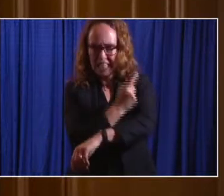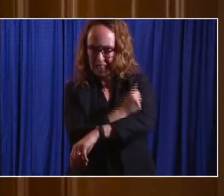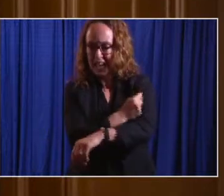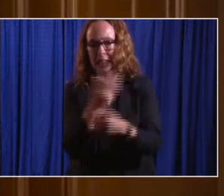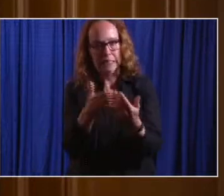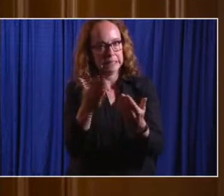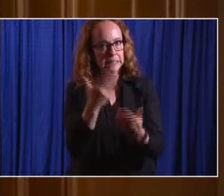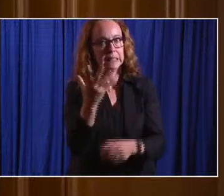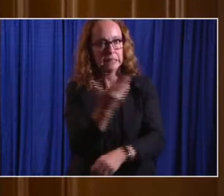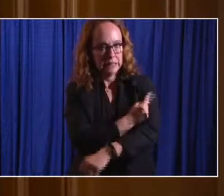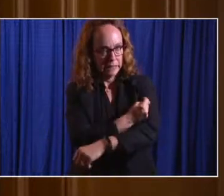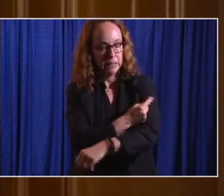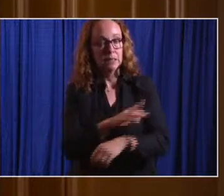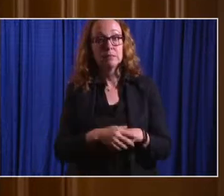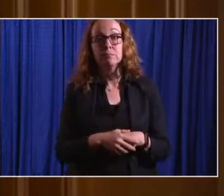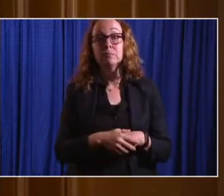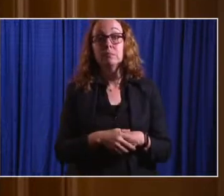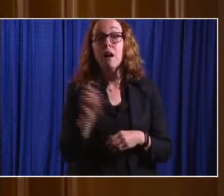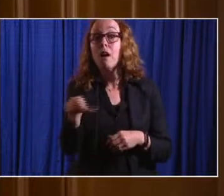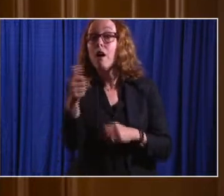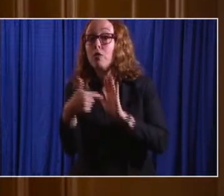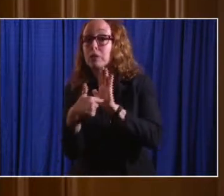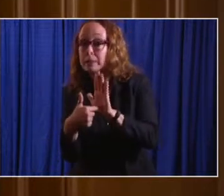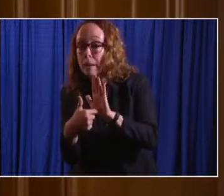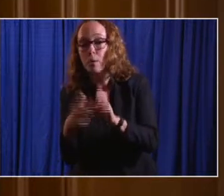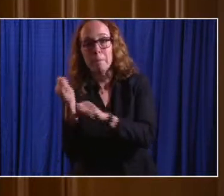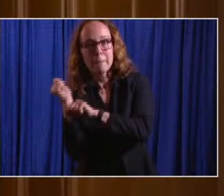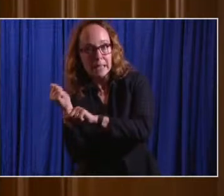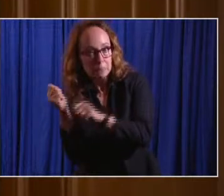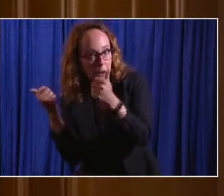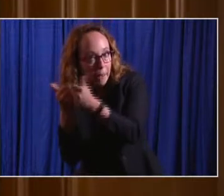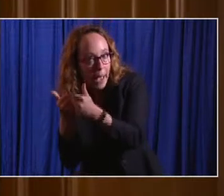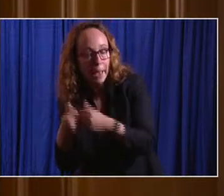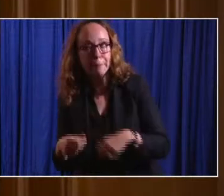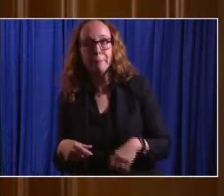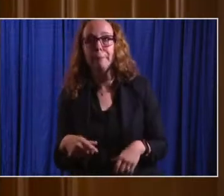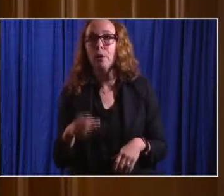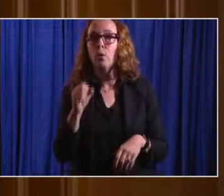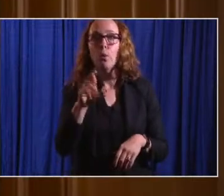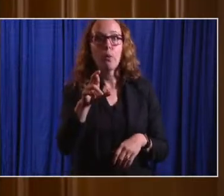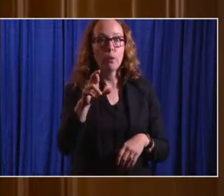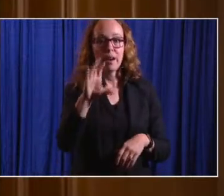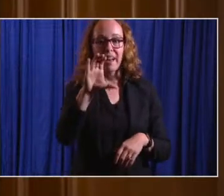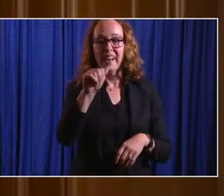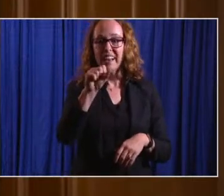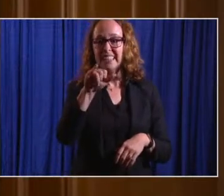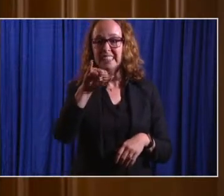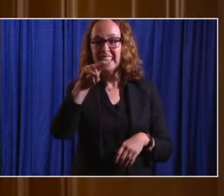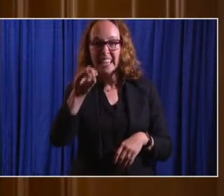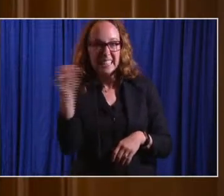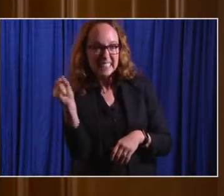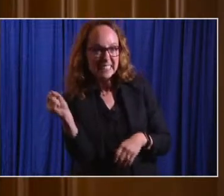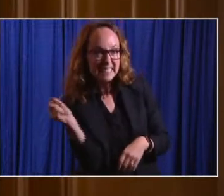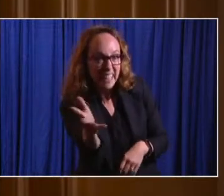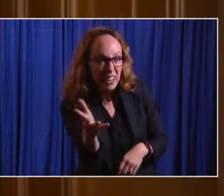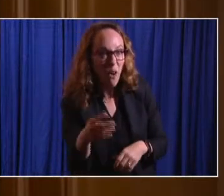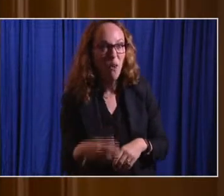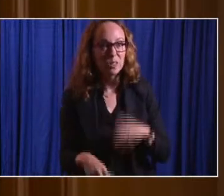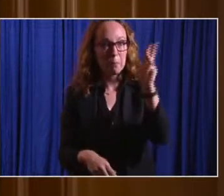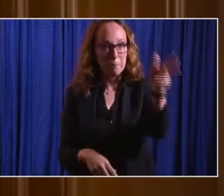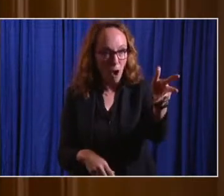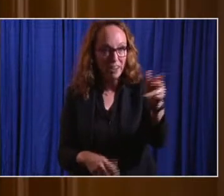as going to where baseball games are occurring, going out in front of casinos, out in front of movie